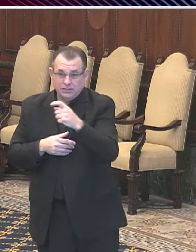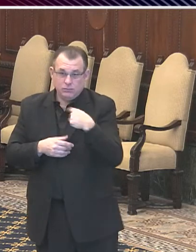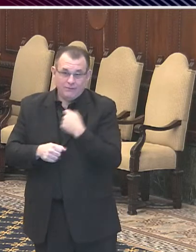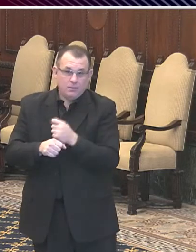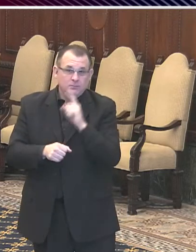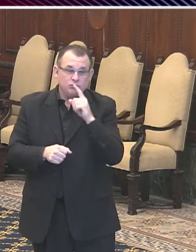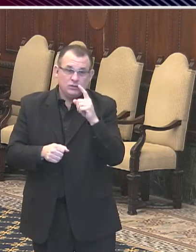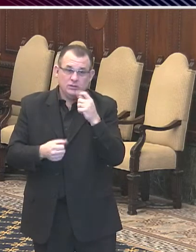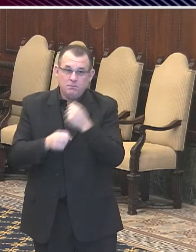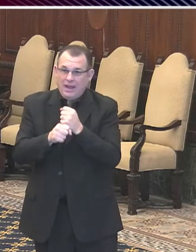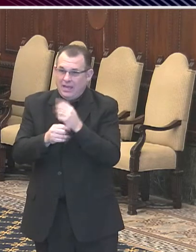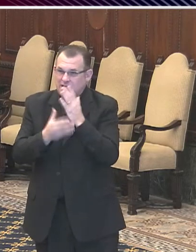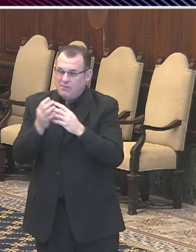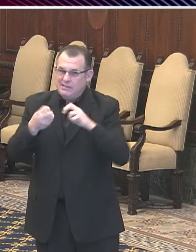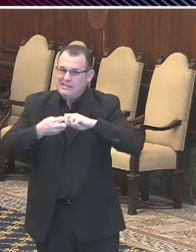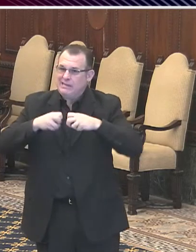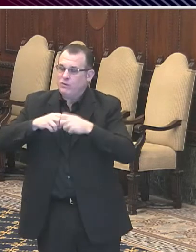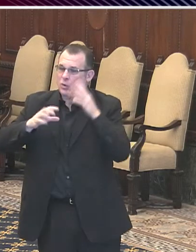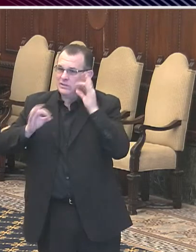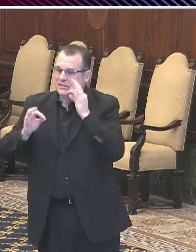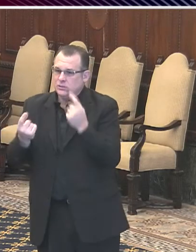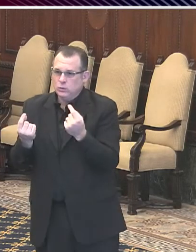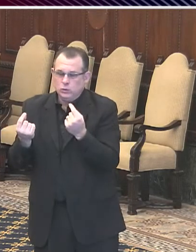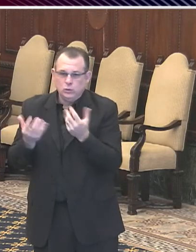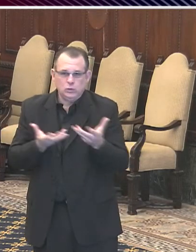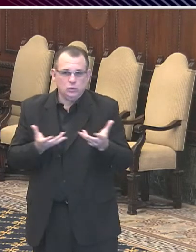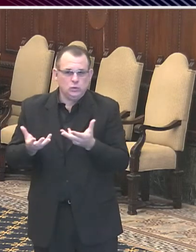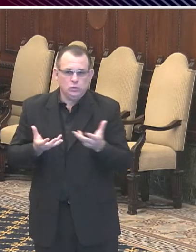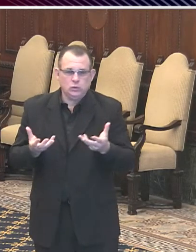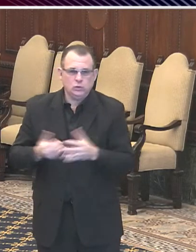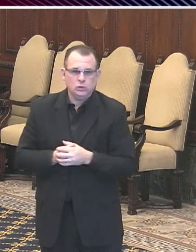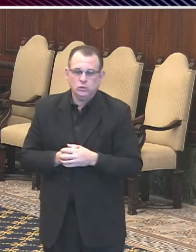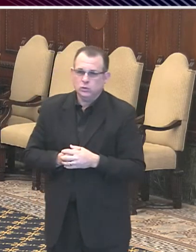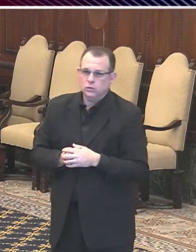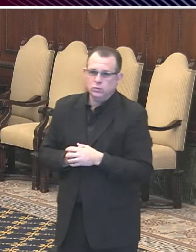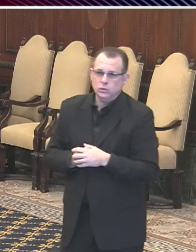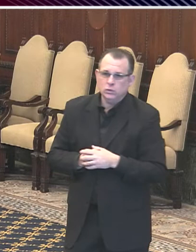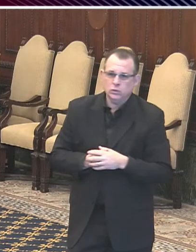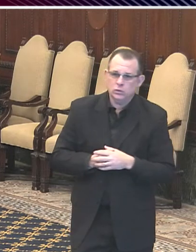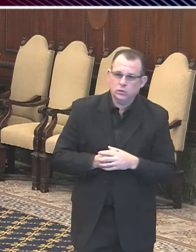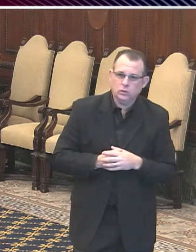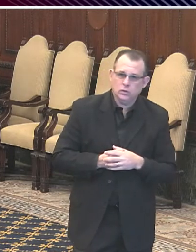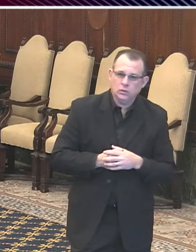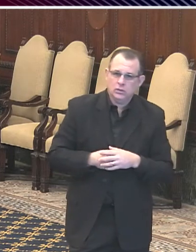decisions. Okay, thank you very much. It won't be forever.